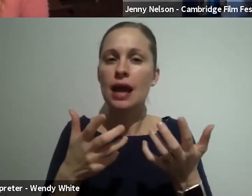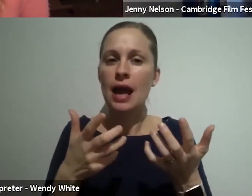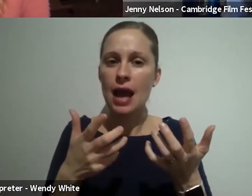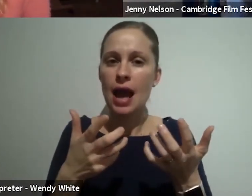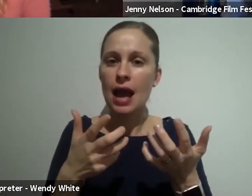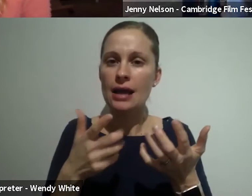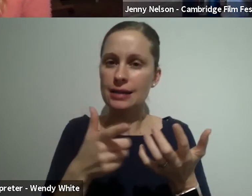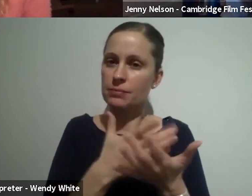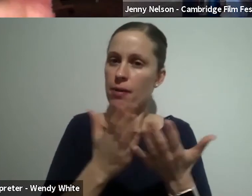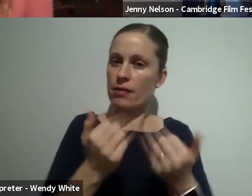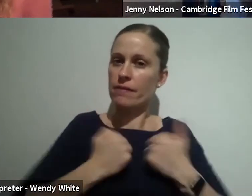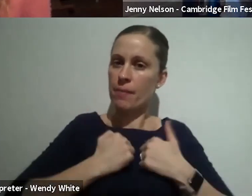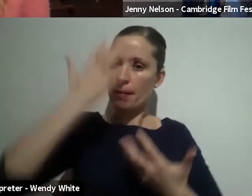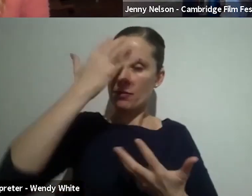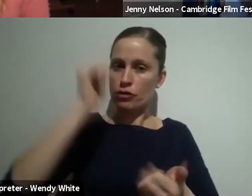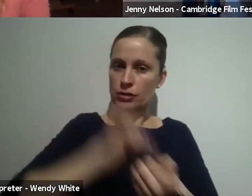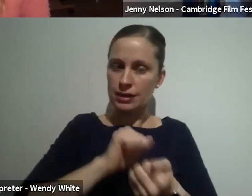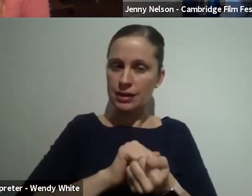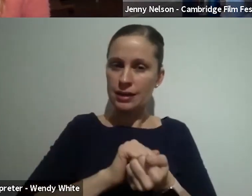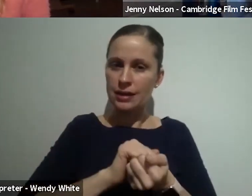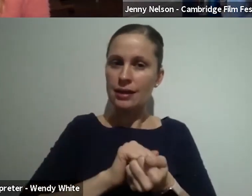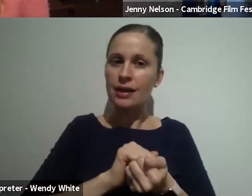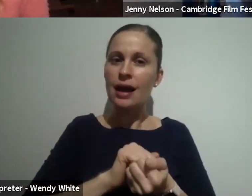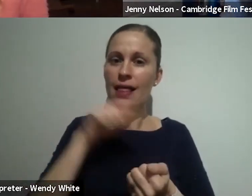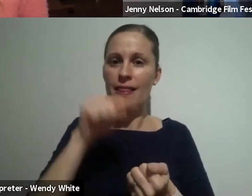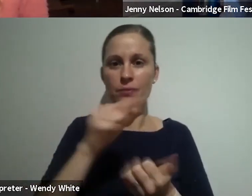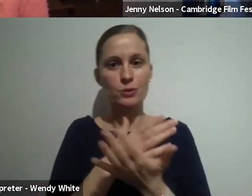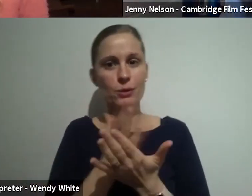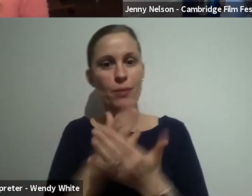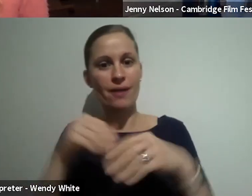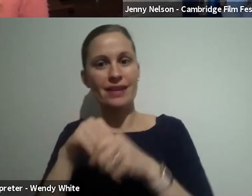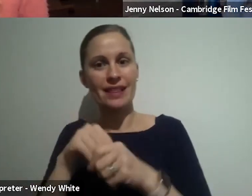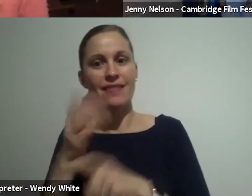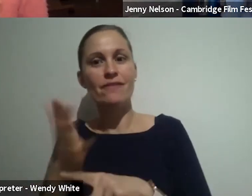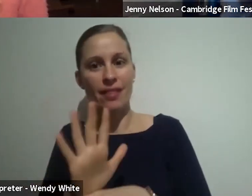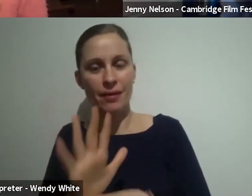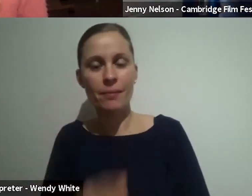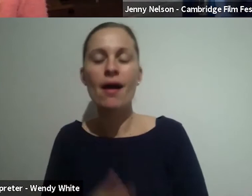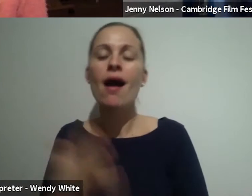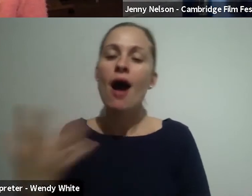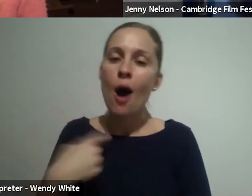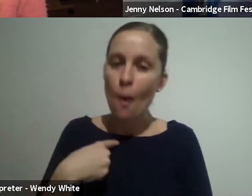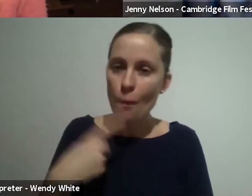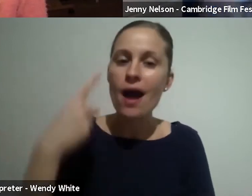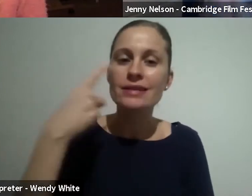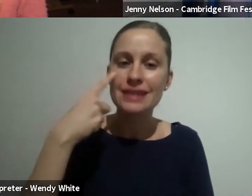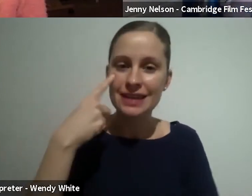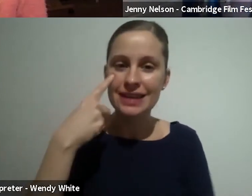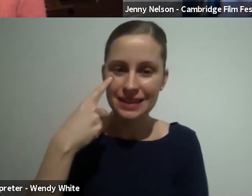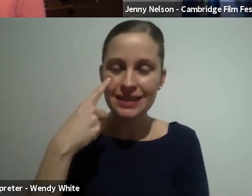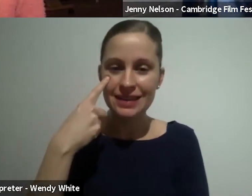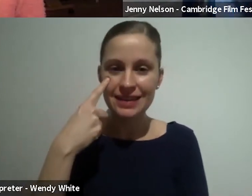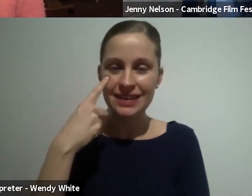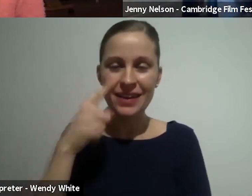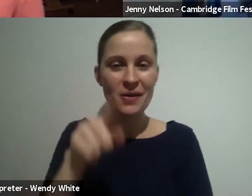of my memories and of this autobiographical part of the film. I see. Okay, now that's